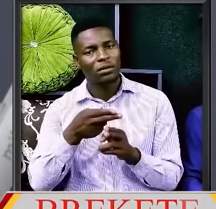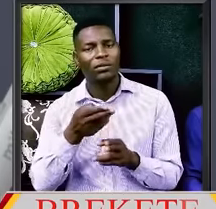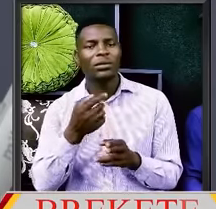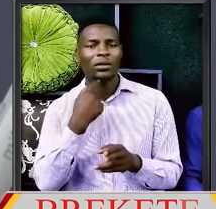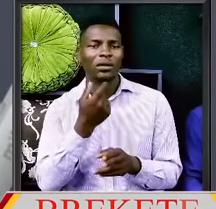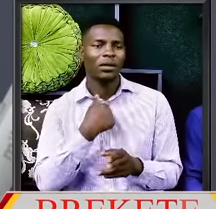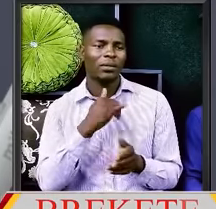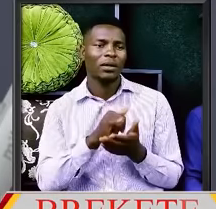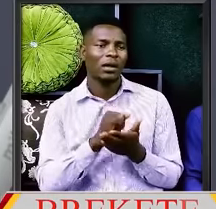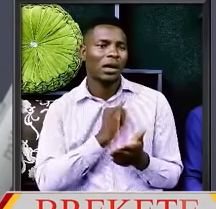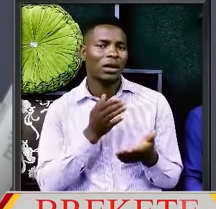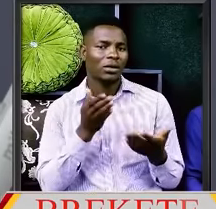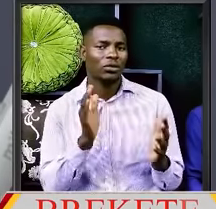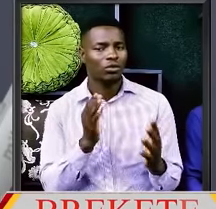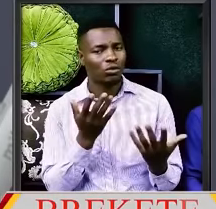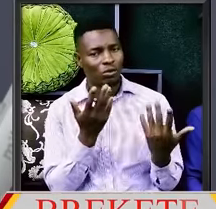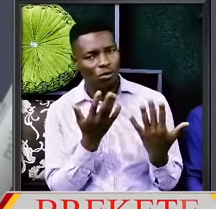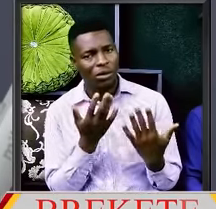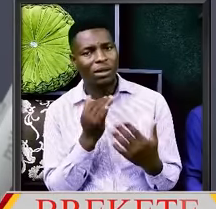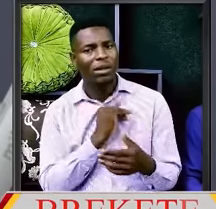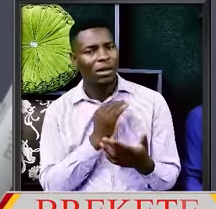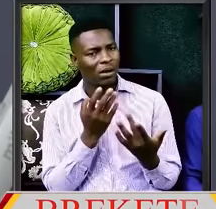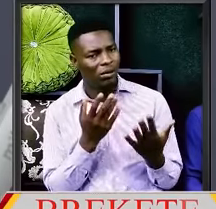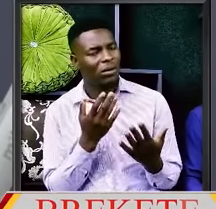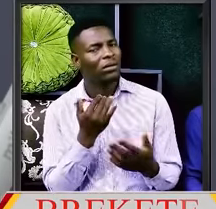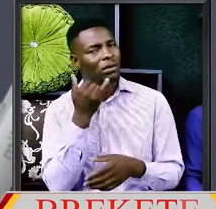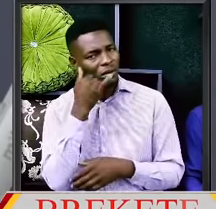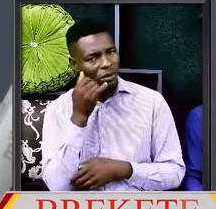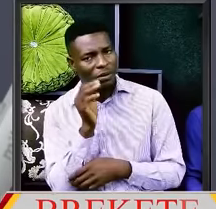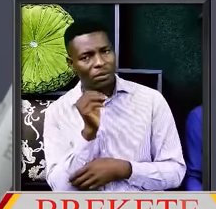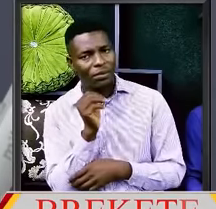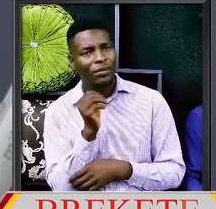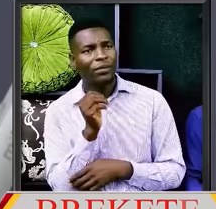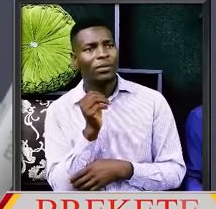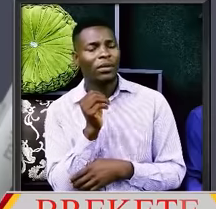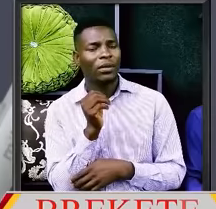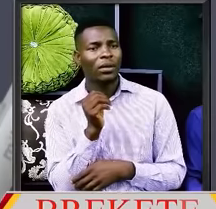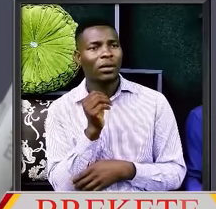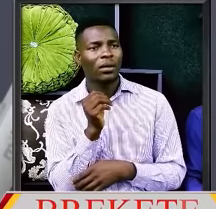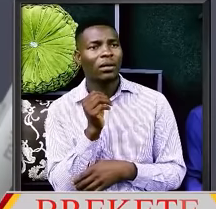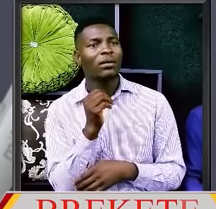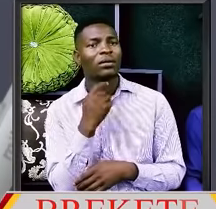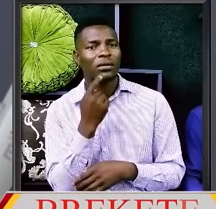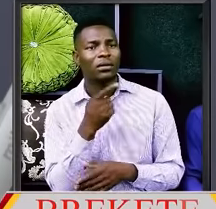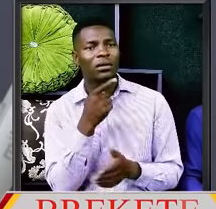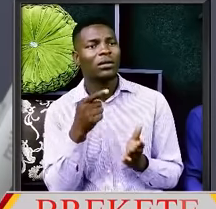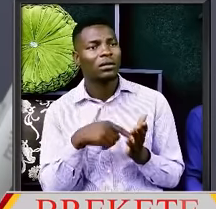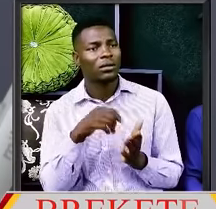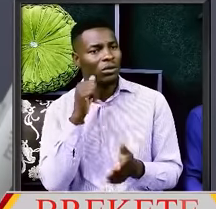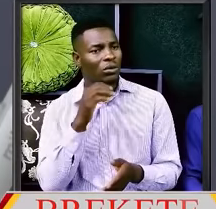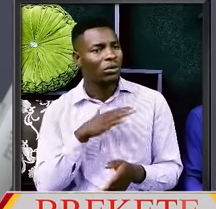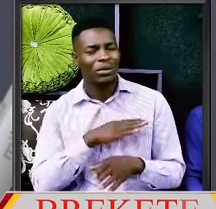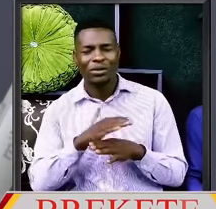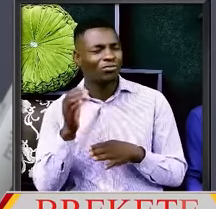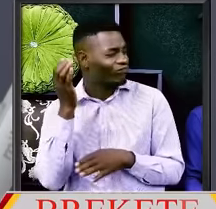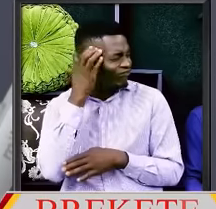I should wait. And wait, they called him. So they said, this woman, she know here, was she come here ever? I say,